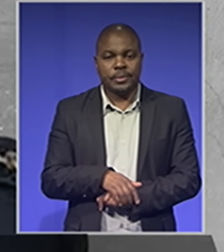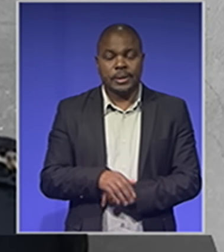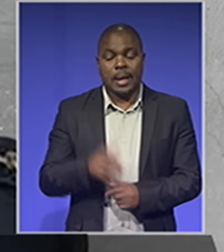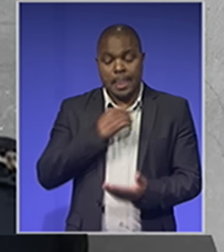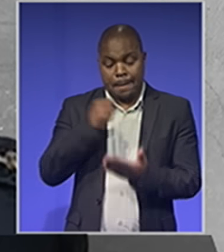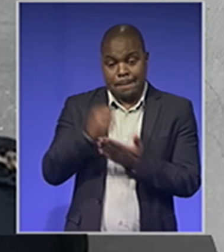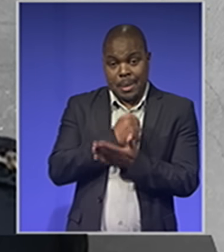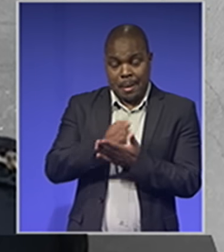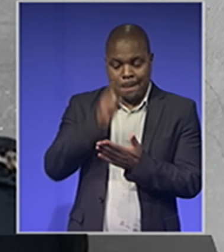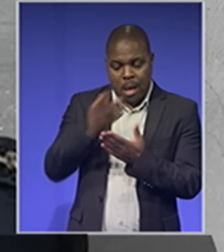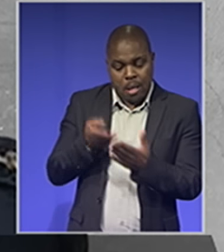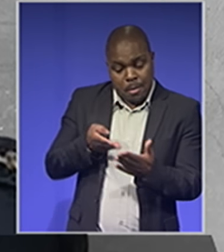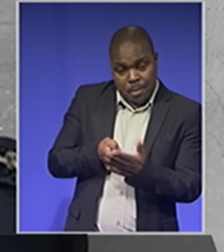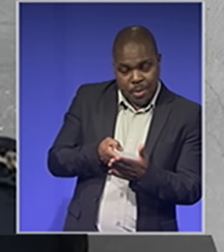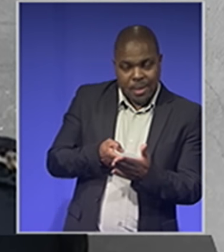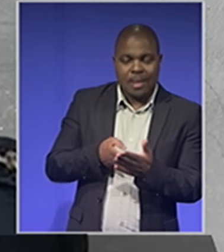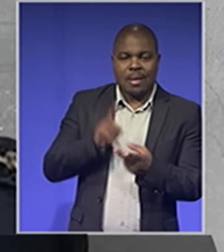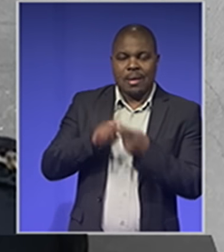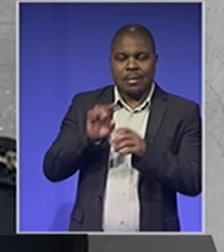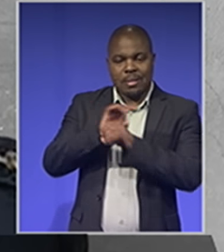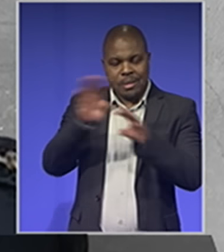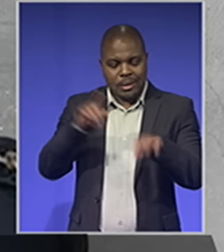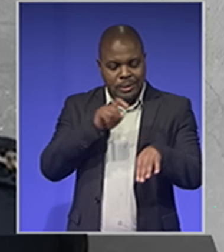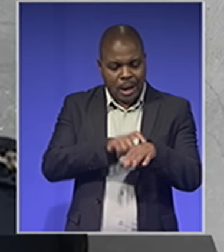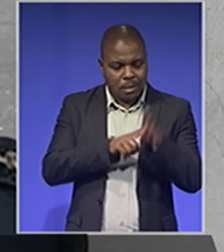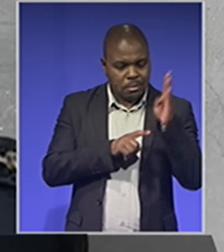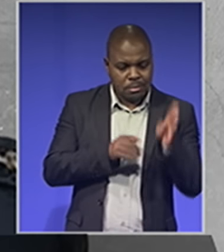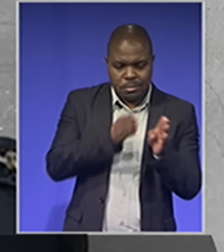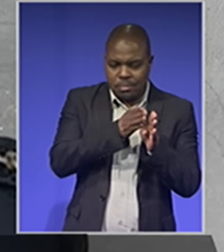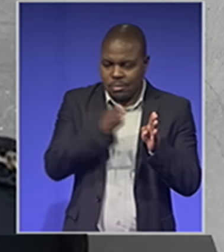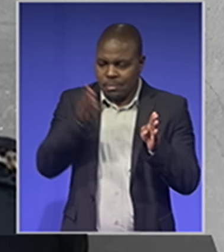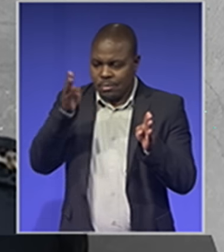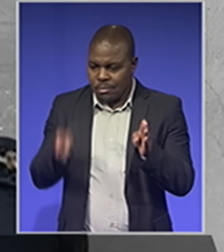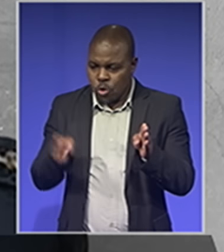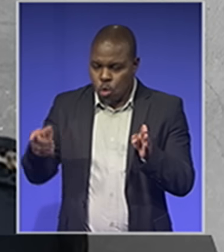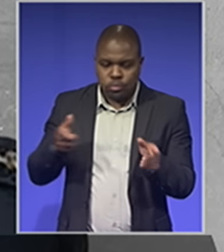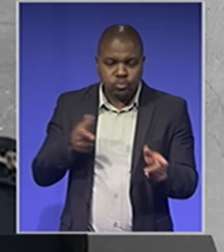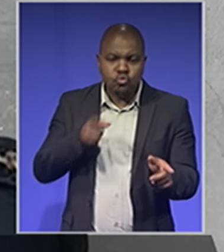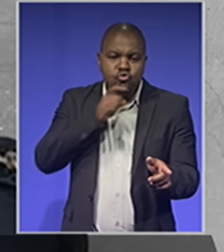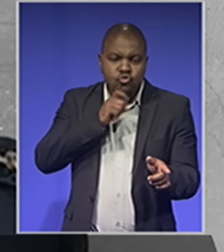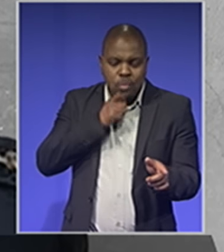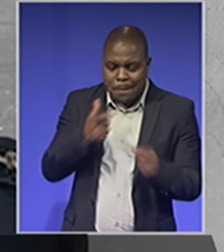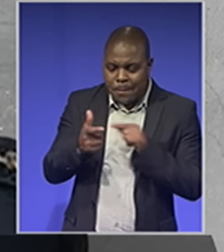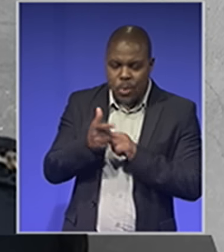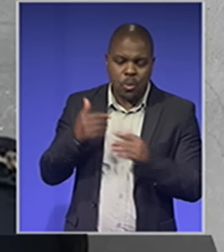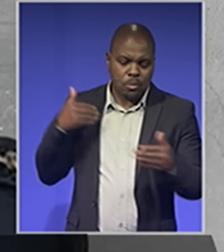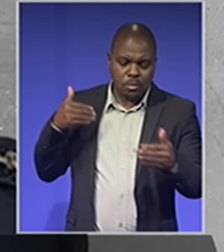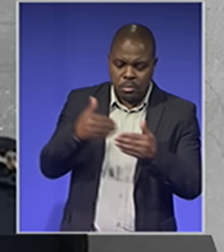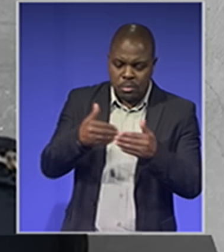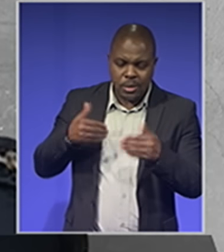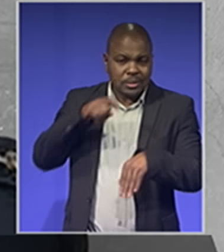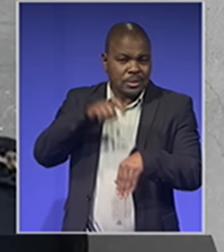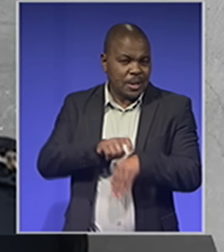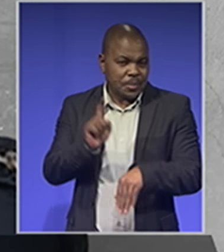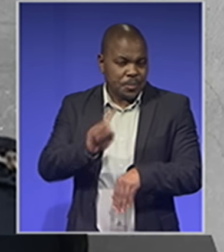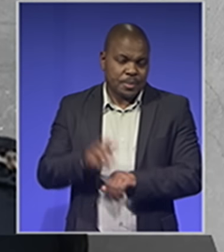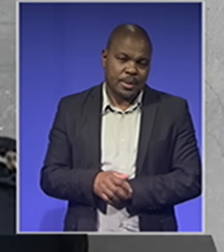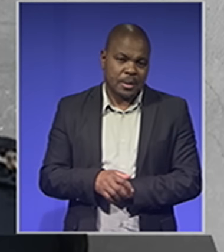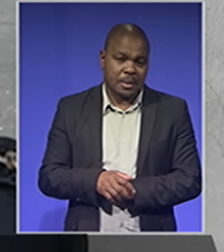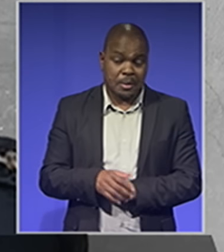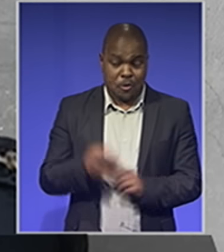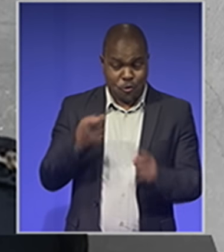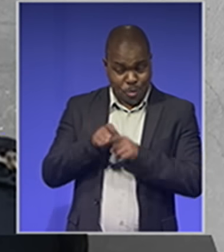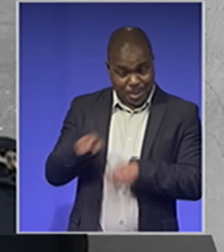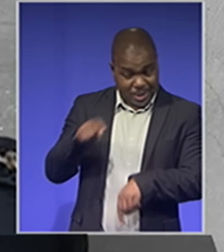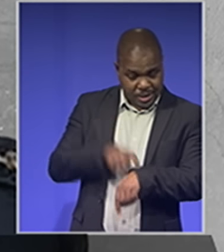permit must include and specify the time period when the person will carry the firearms. So, based on that, we